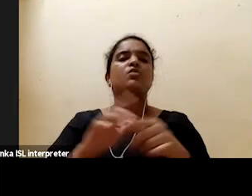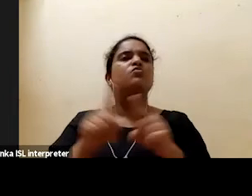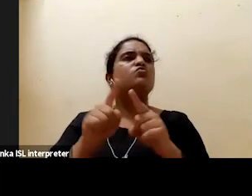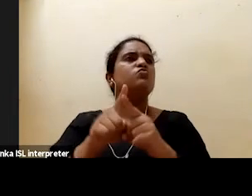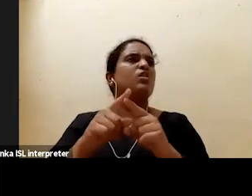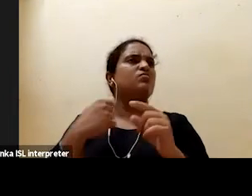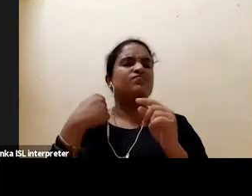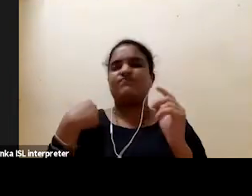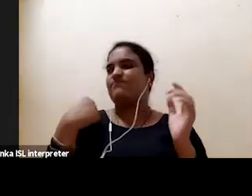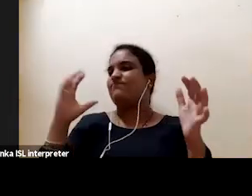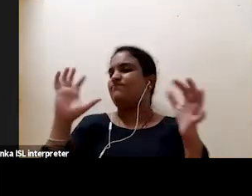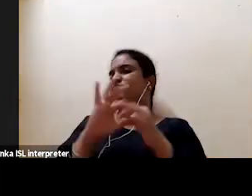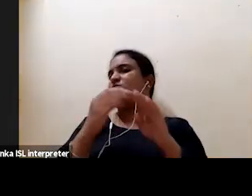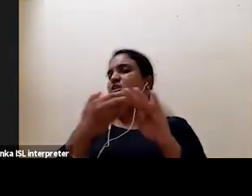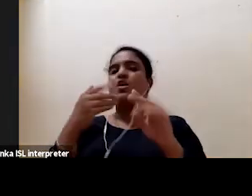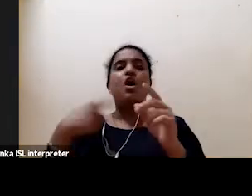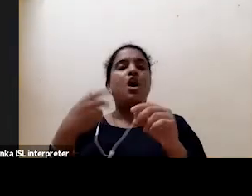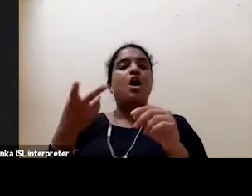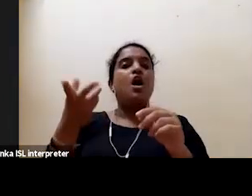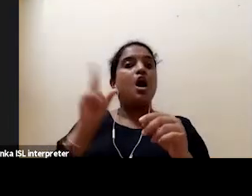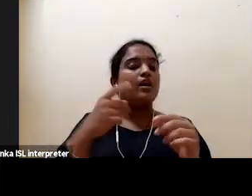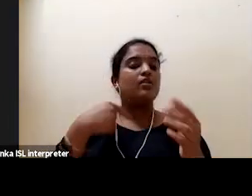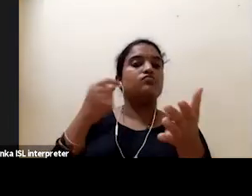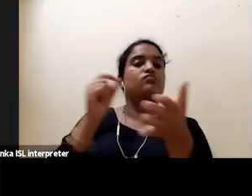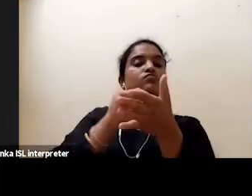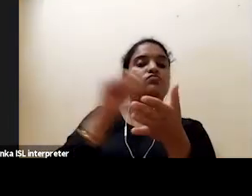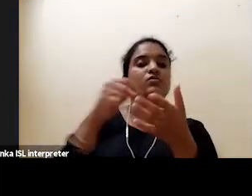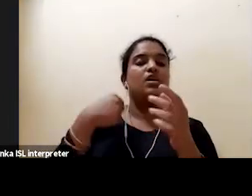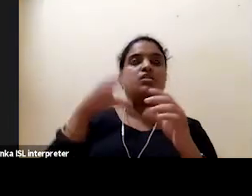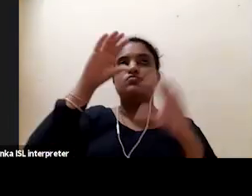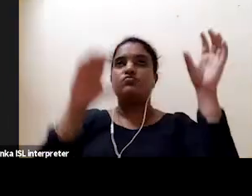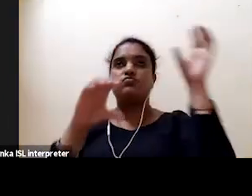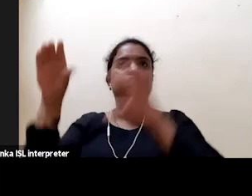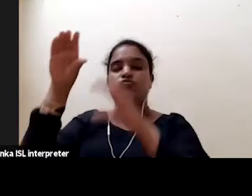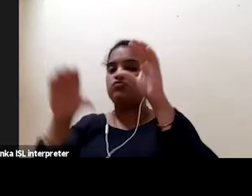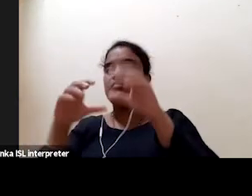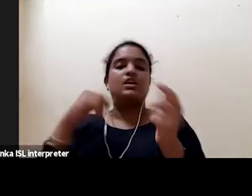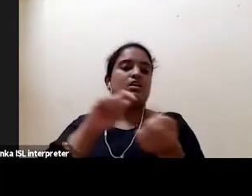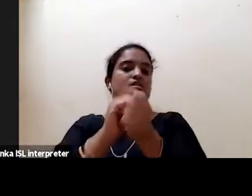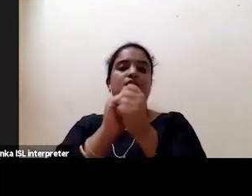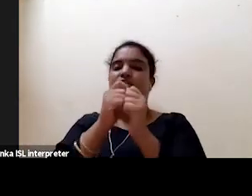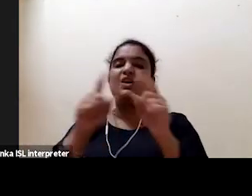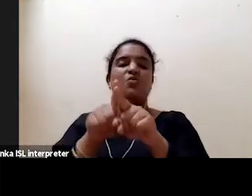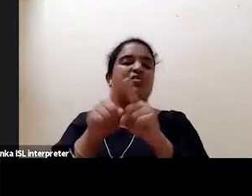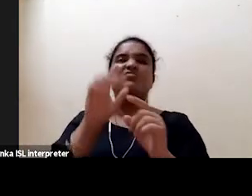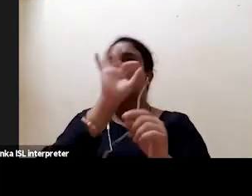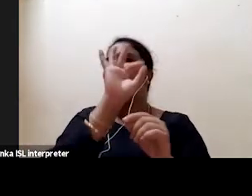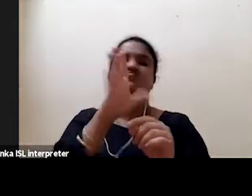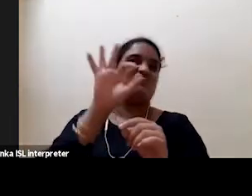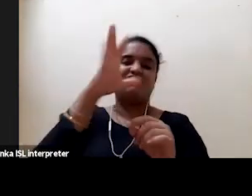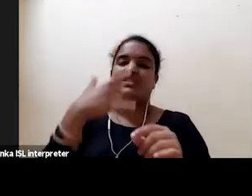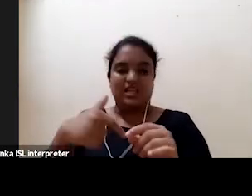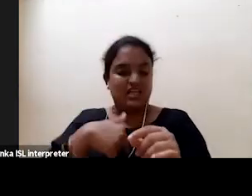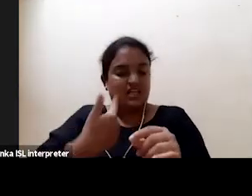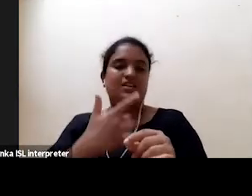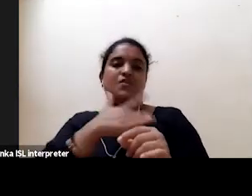my work that I literally rewrote 4 chapters, changed the order of chapters, because everything felt like it was not so good to me. So